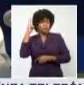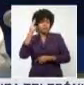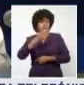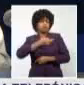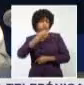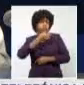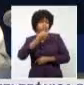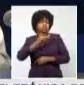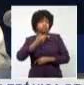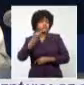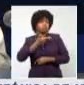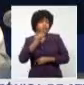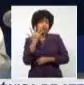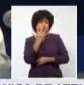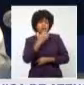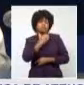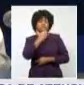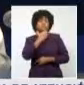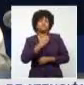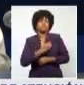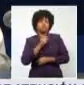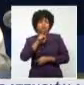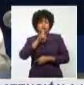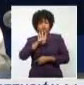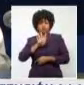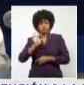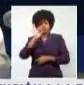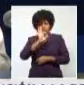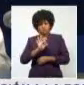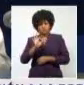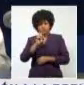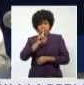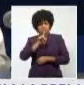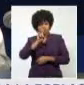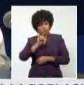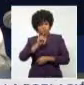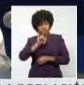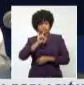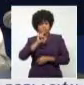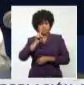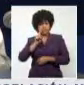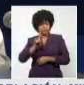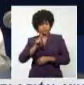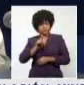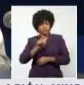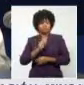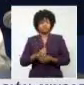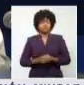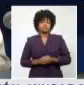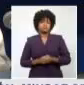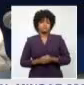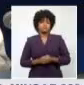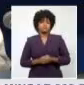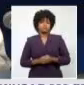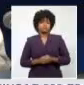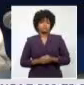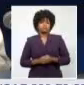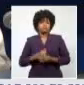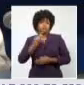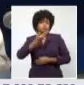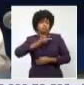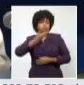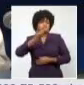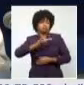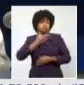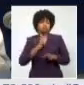October 14, 1991, in his speech at the closing of the 4th Congress